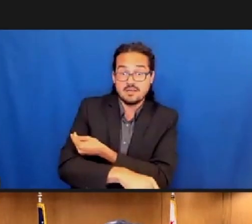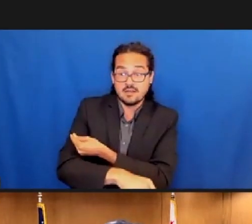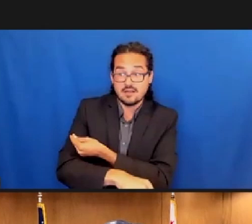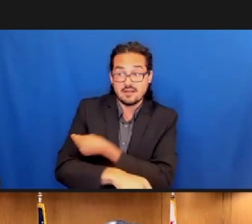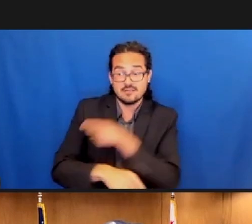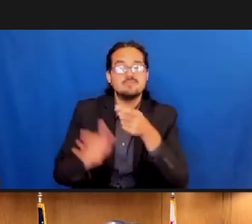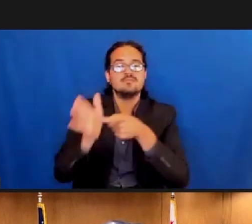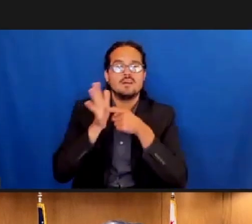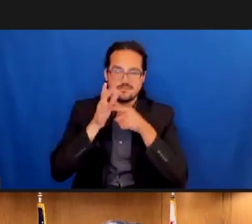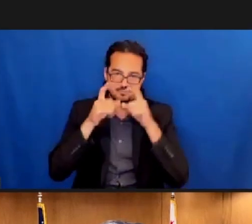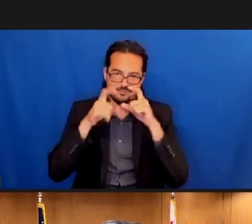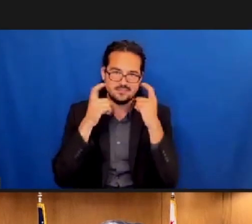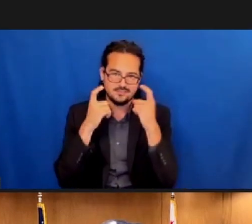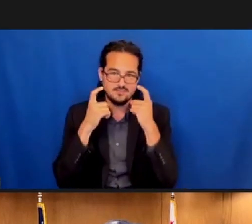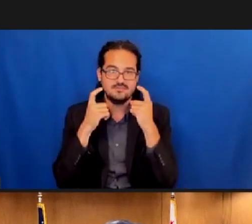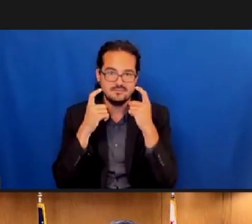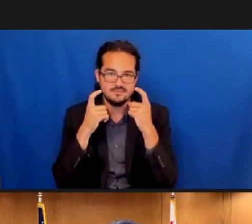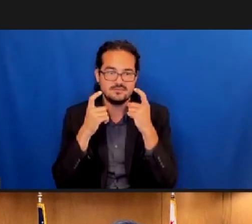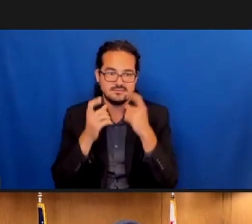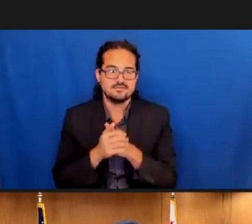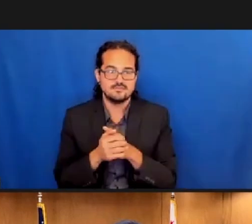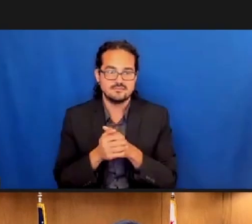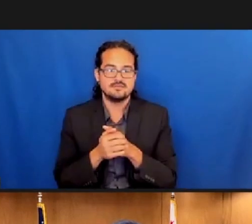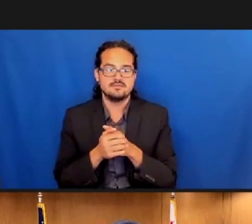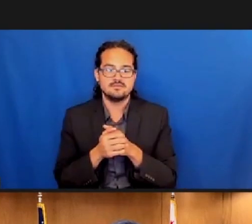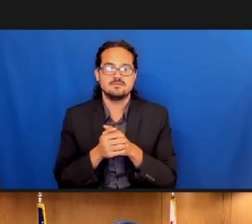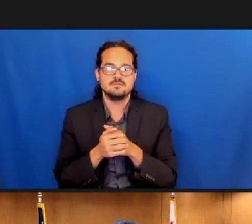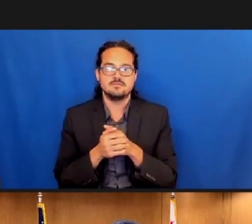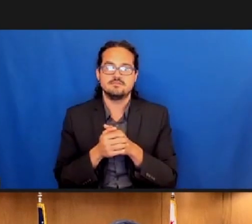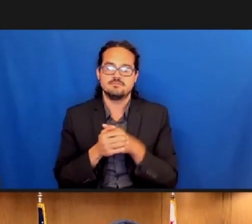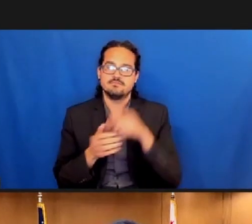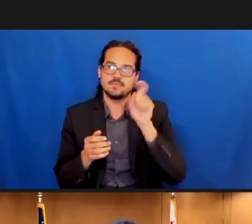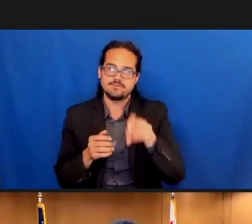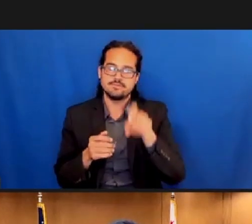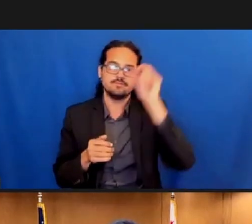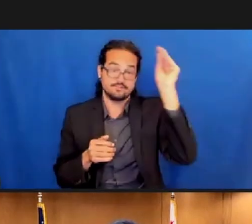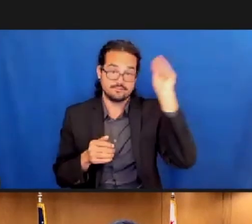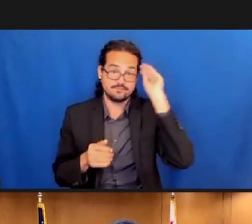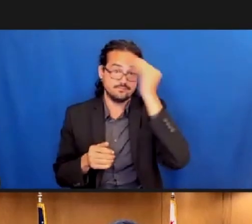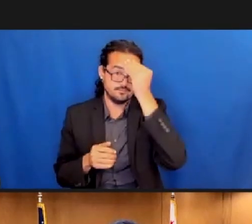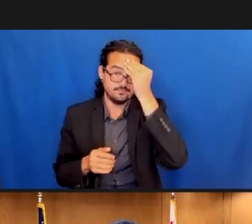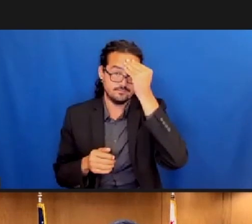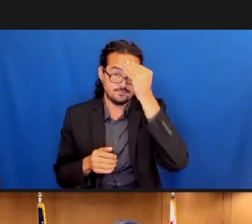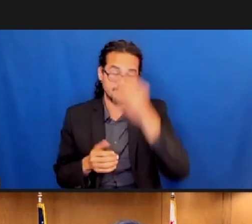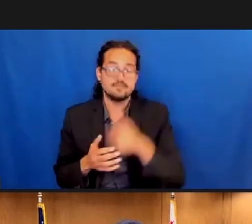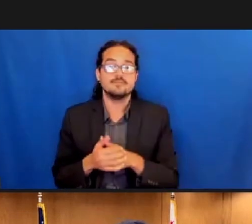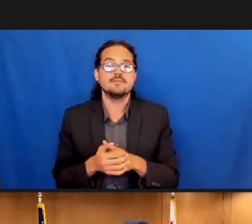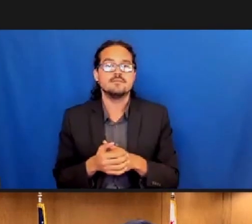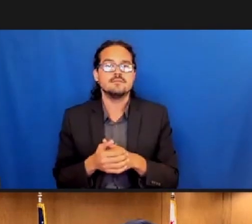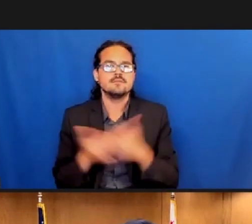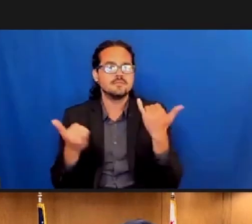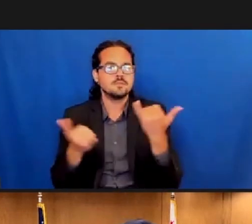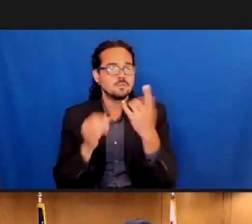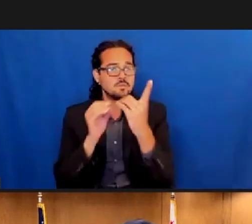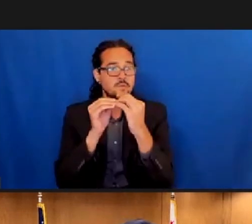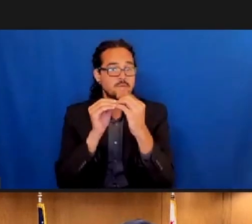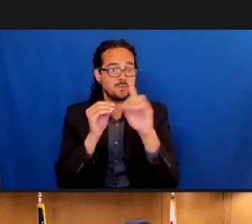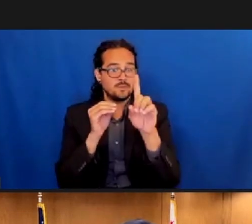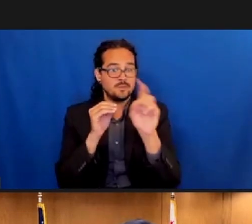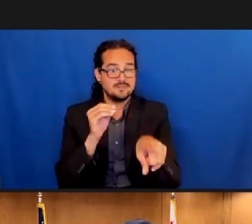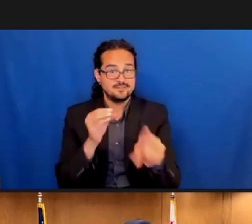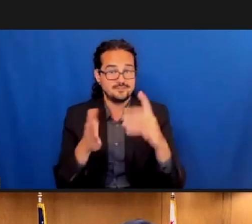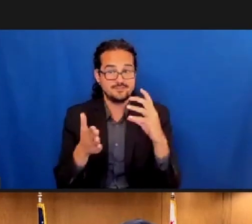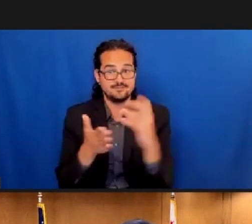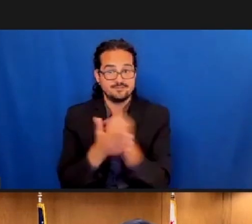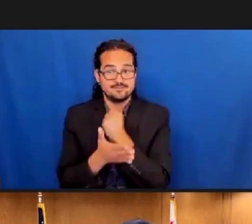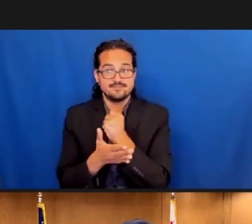well. Excellent. All right, I think we have time for one more question. And real quick, before I ask this,